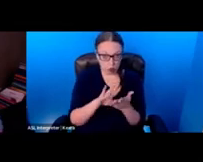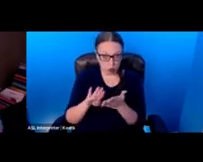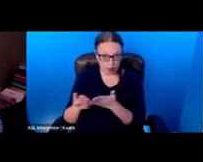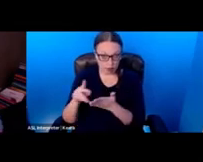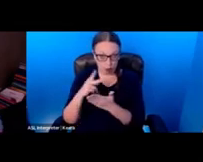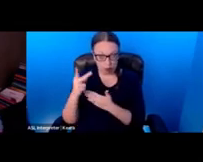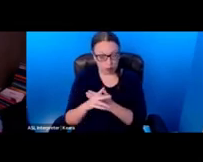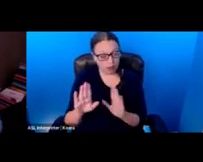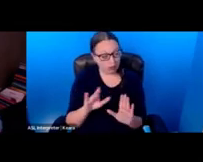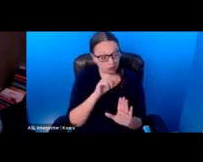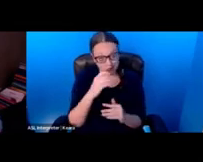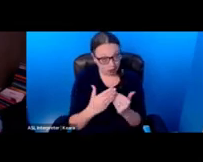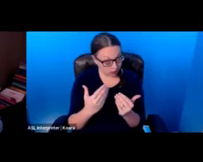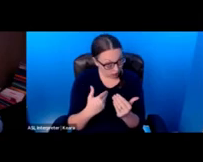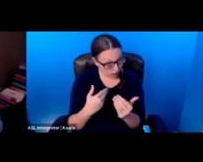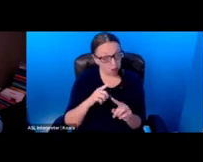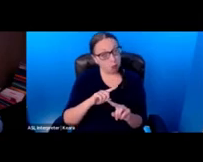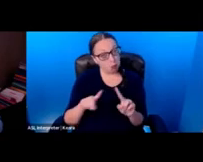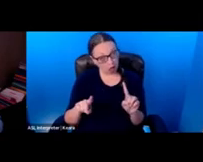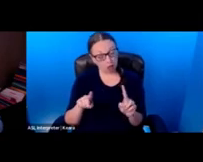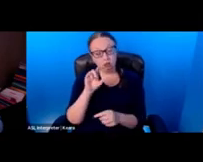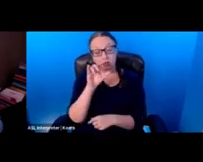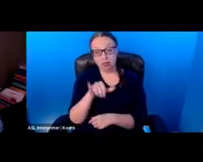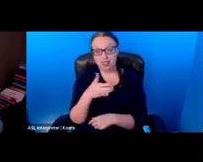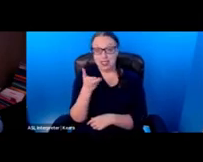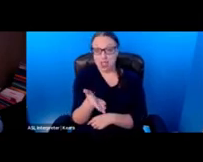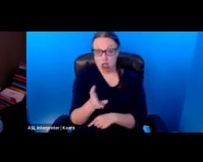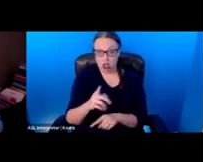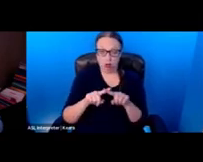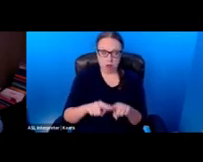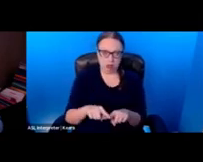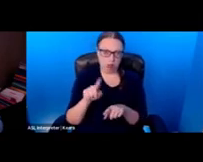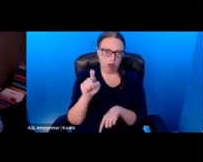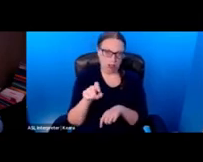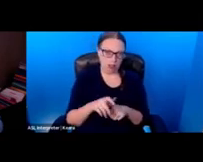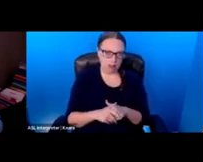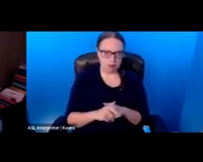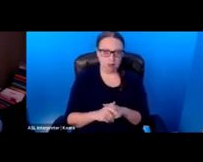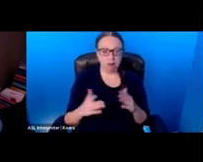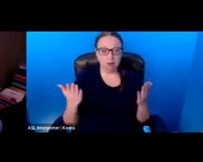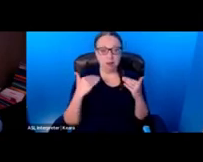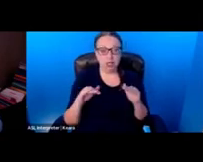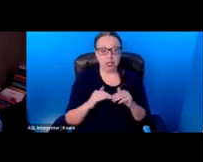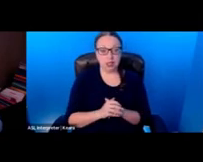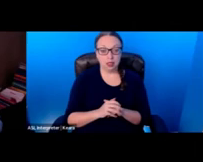exist. And it's really still so based on that need. Next slide.